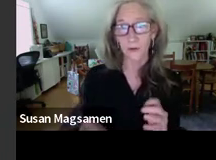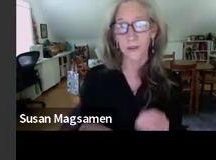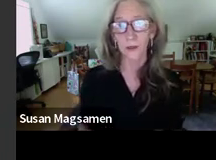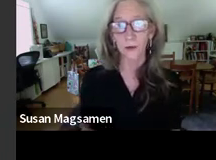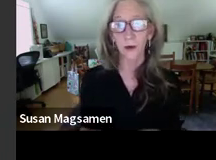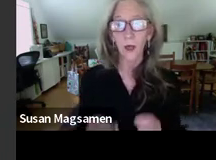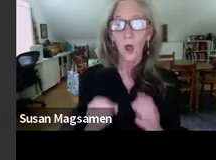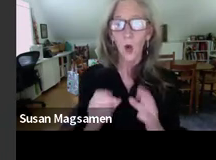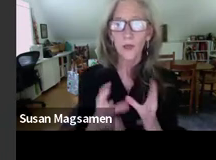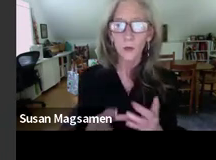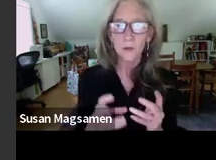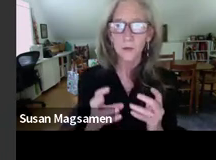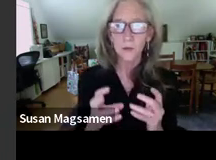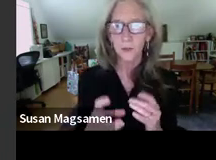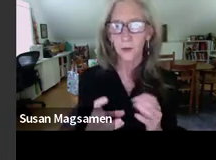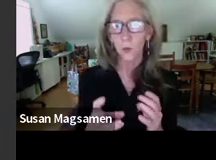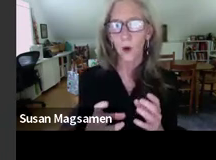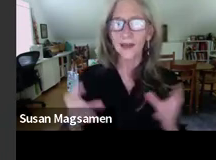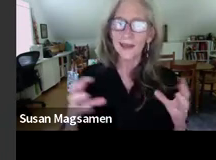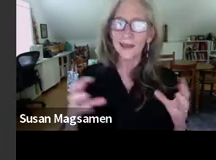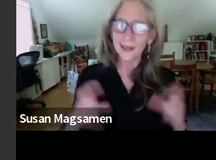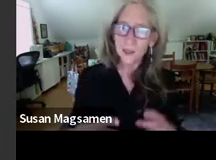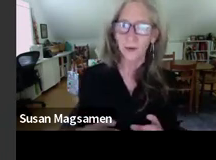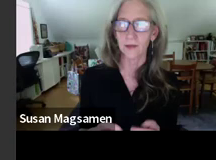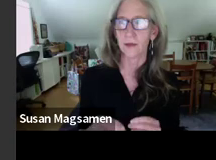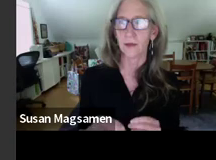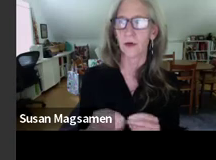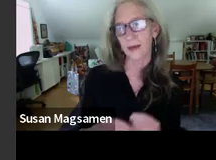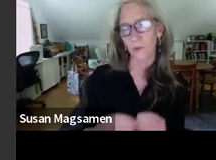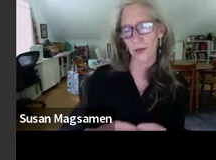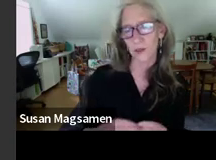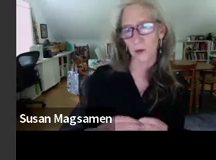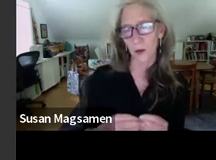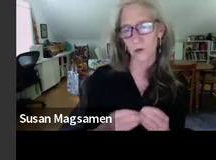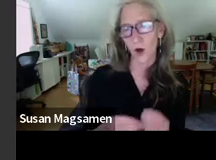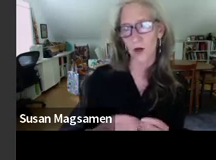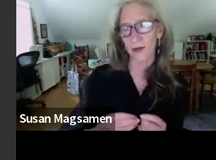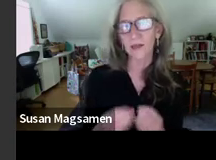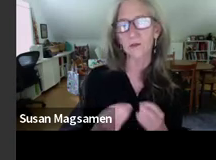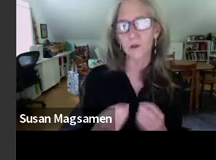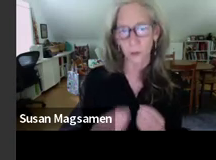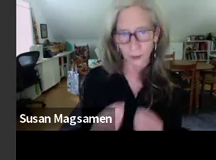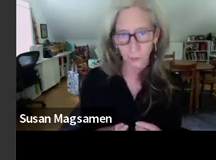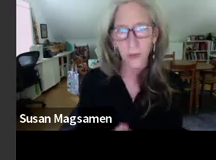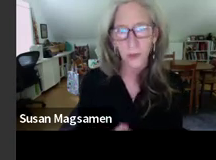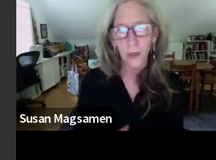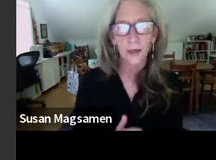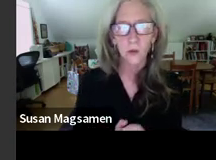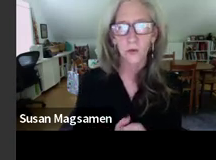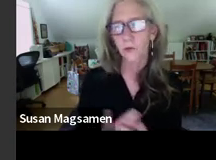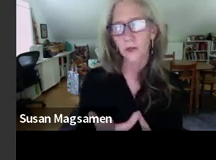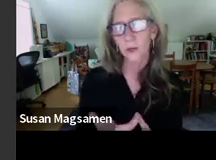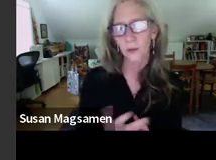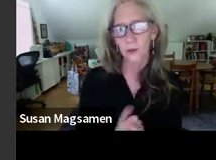the aesthetic triad that you're seeing here, which helps to explain why each of us understand information sort of on an